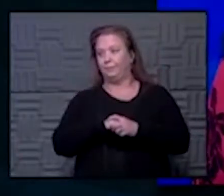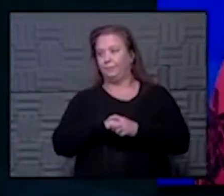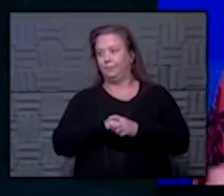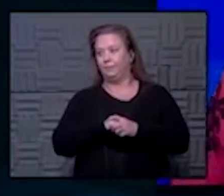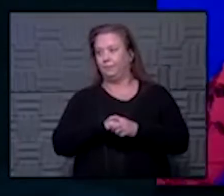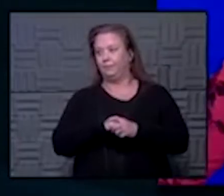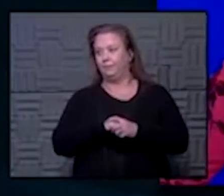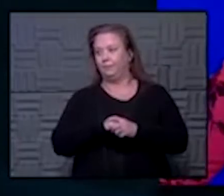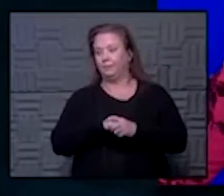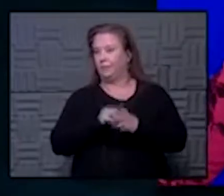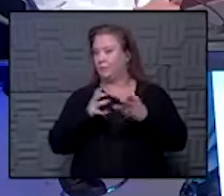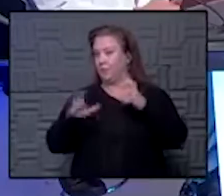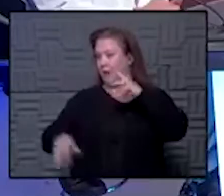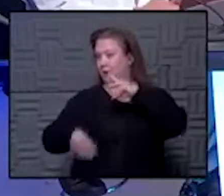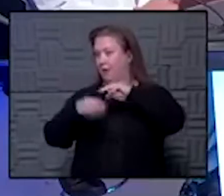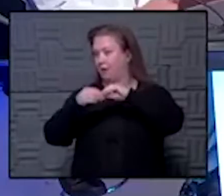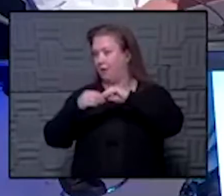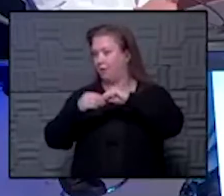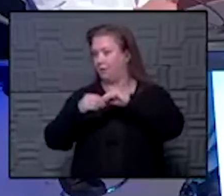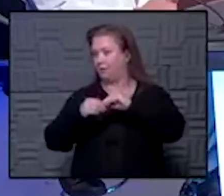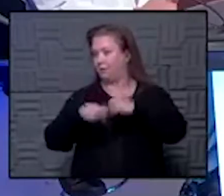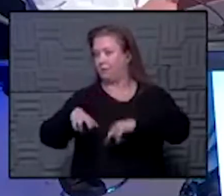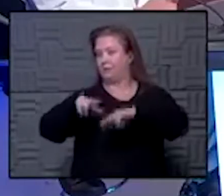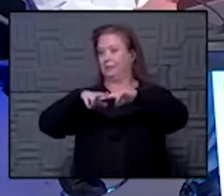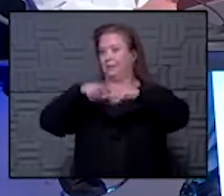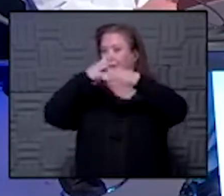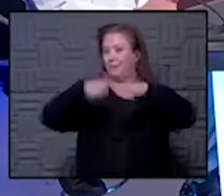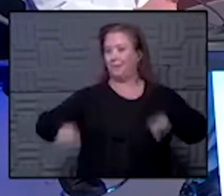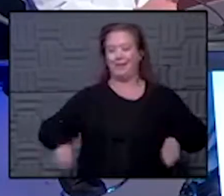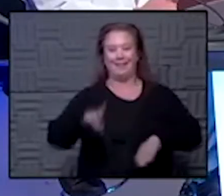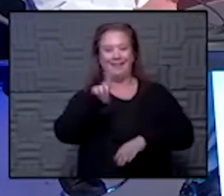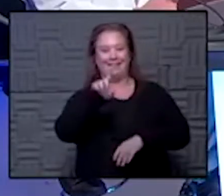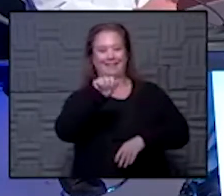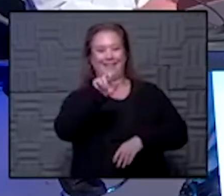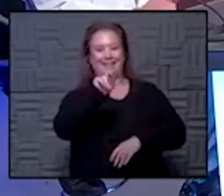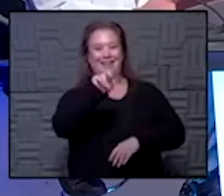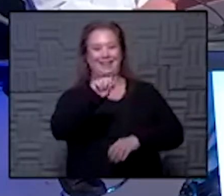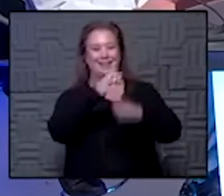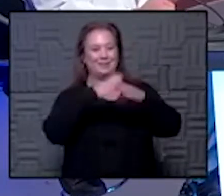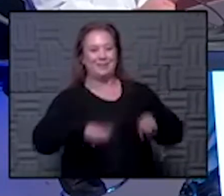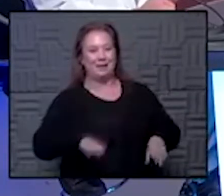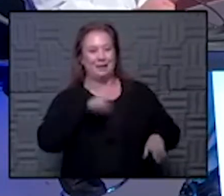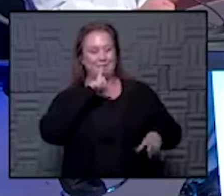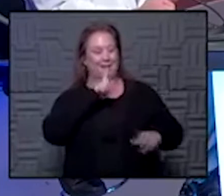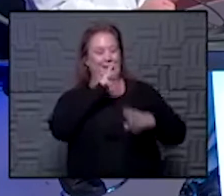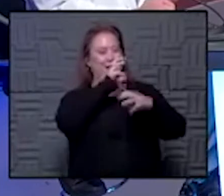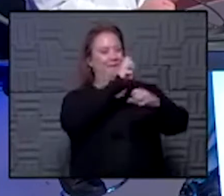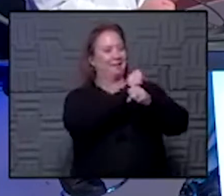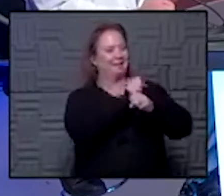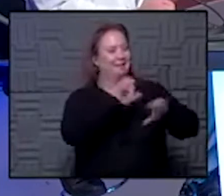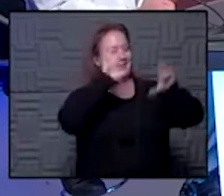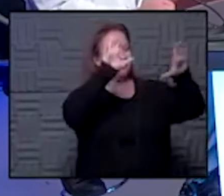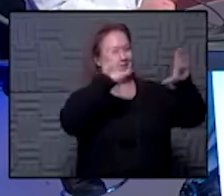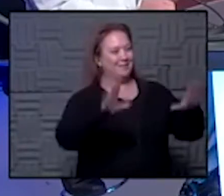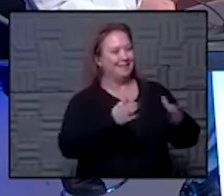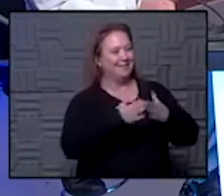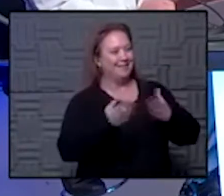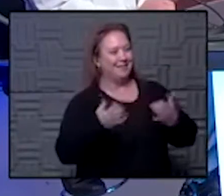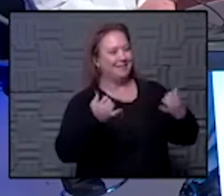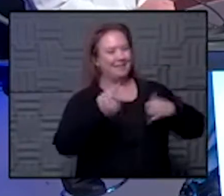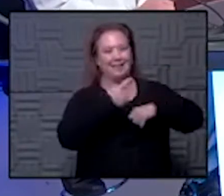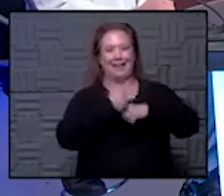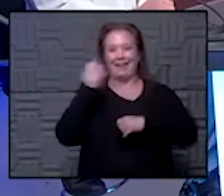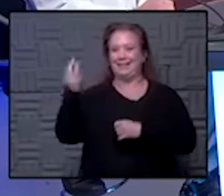All right. Anything you want to add to that? You're just sitting over here very quietly. I mean, I'm riveted. It's great stuff today. And